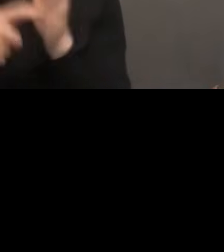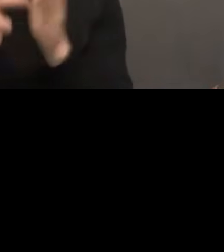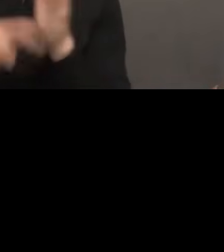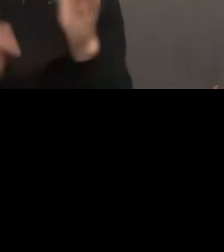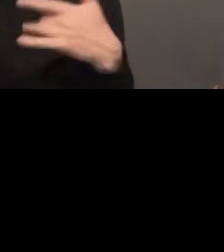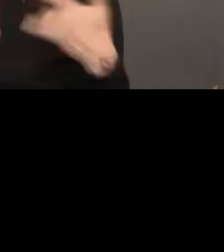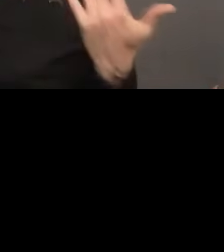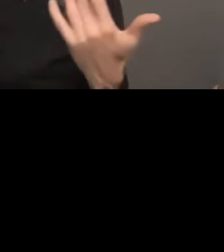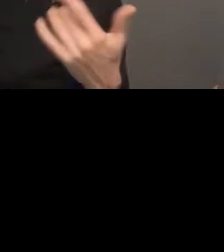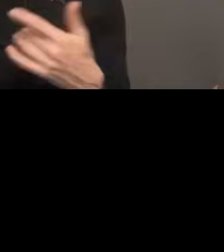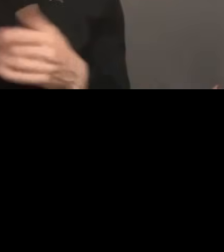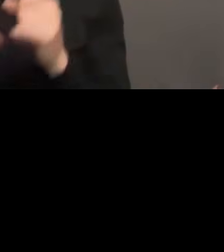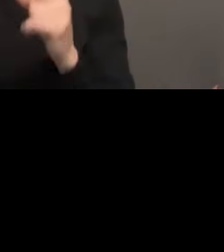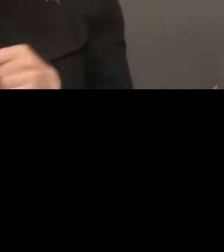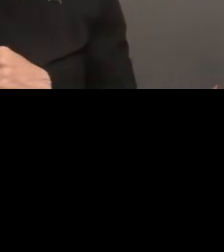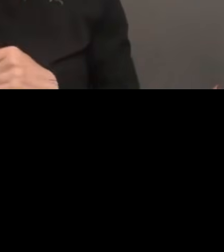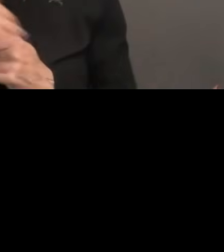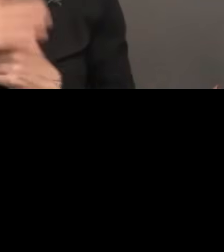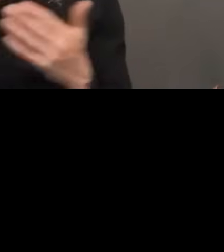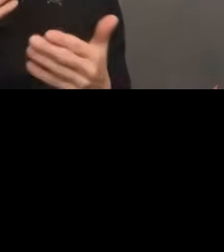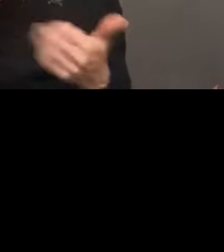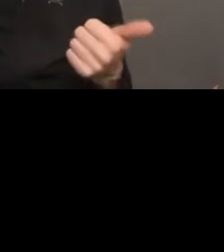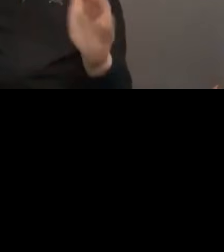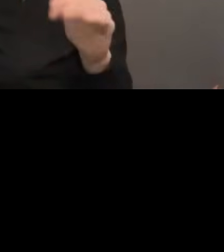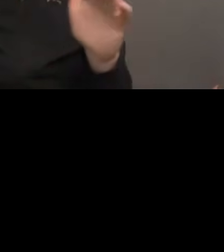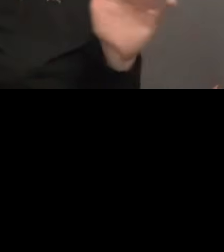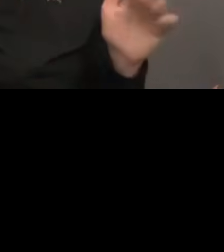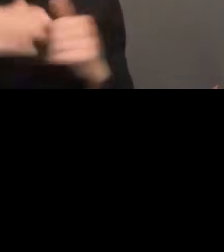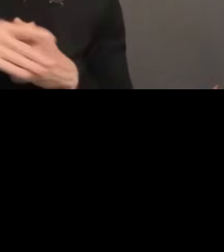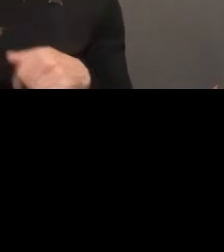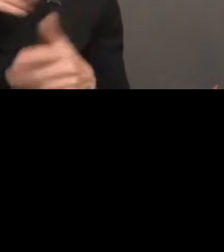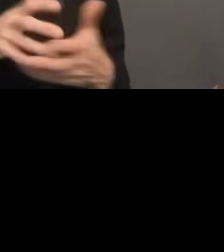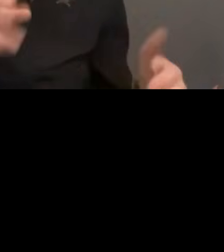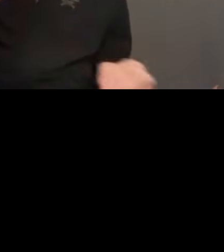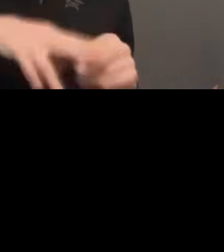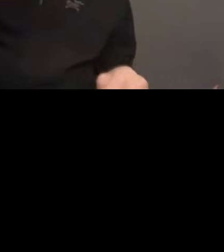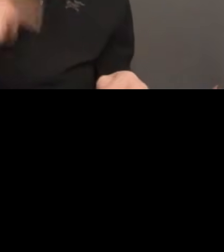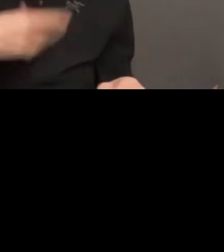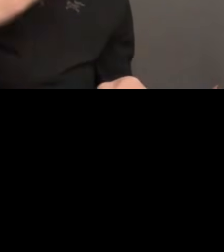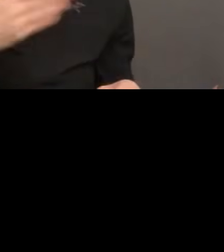next year too. Thank you. Thank you, everybody. This was a lot of fun for me.